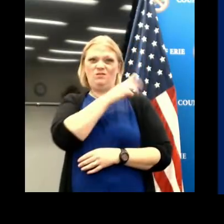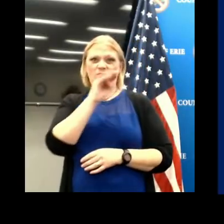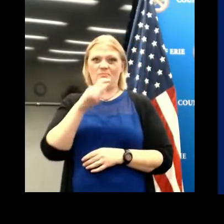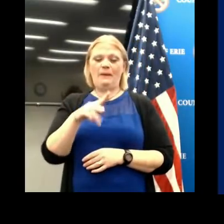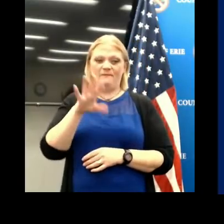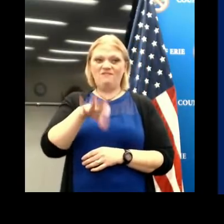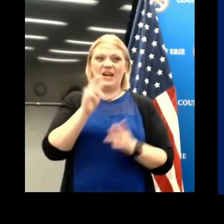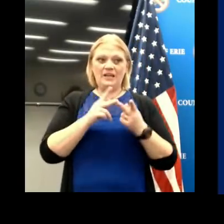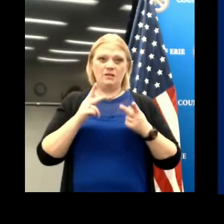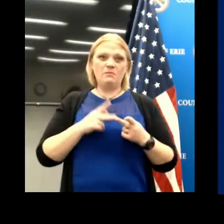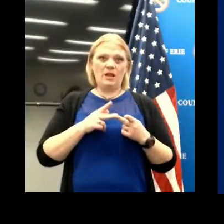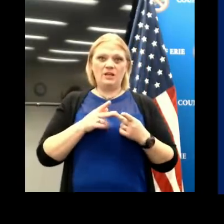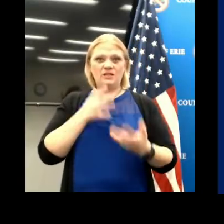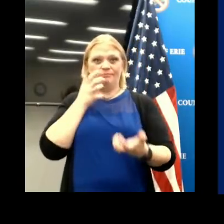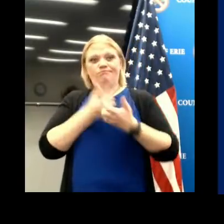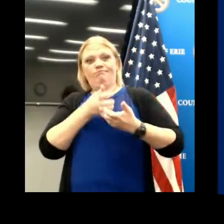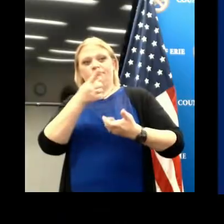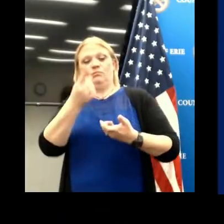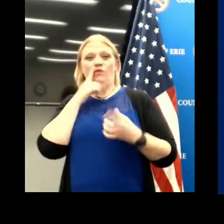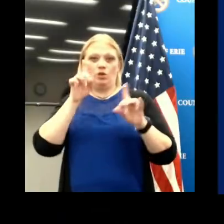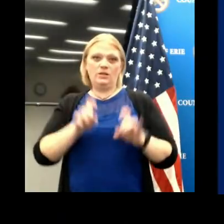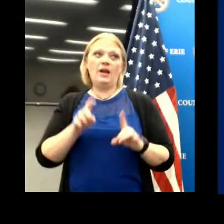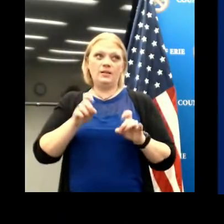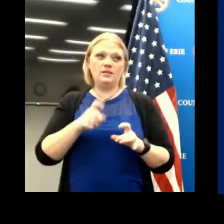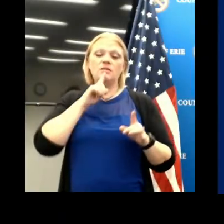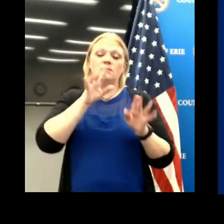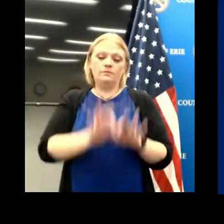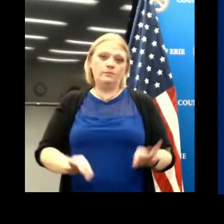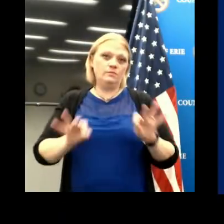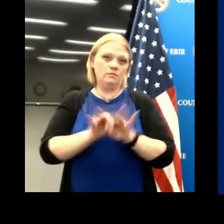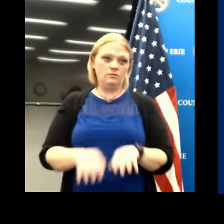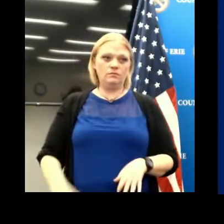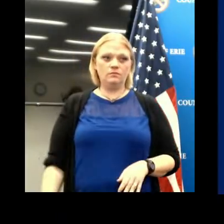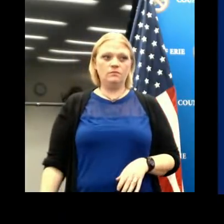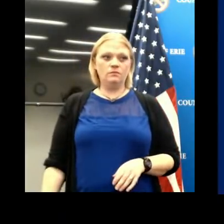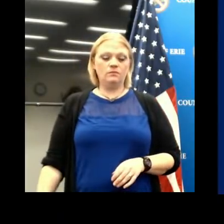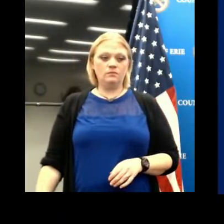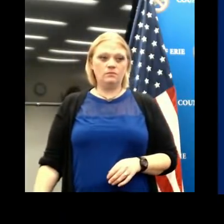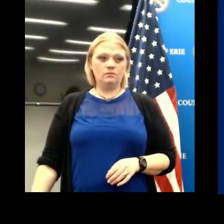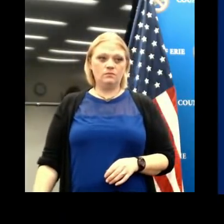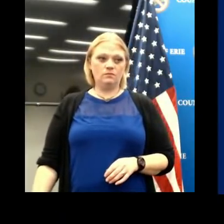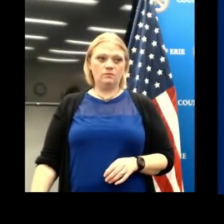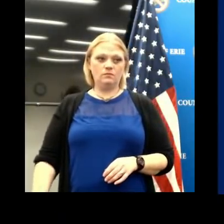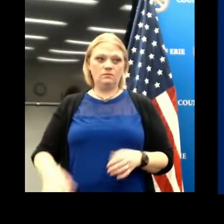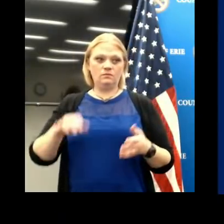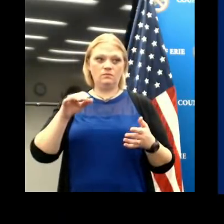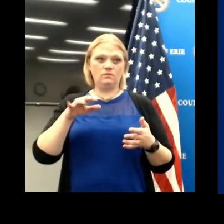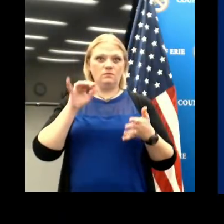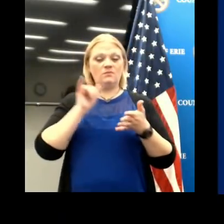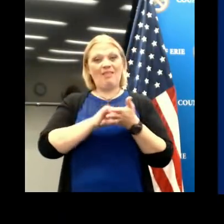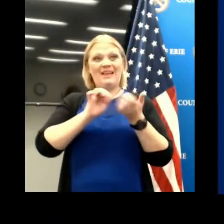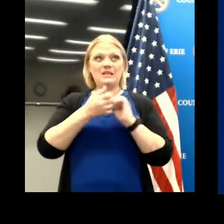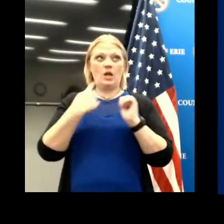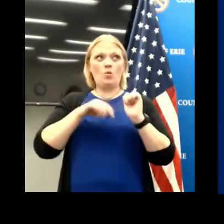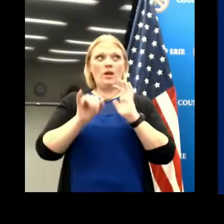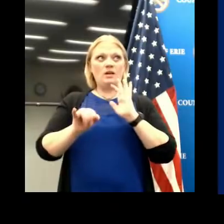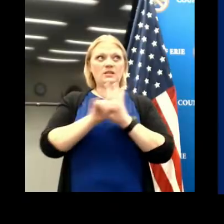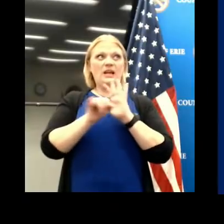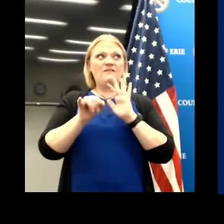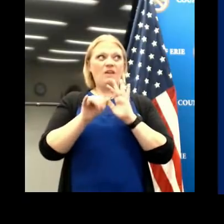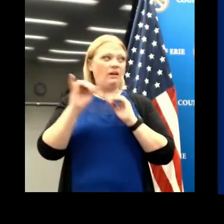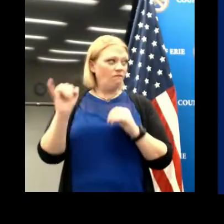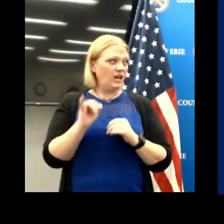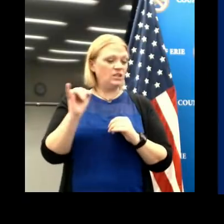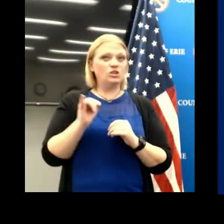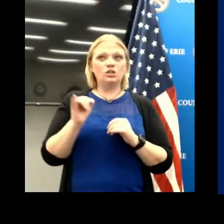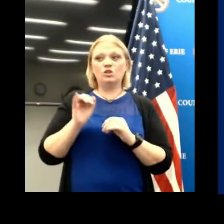place where it's best for you to get tested, because it is important. Because that is the way we identify infections, put people